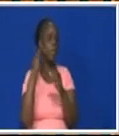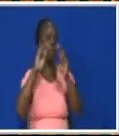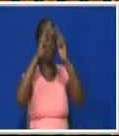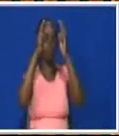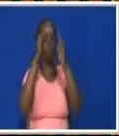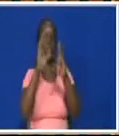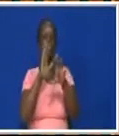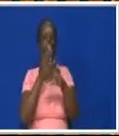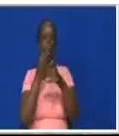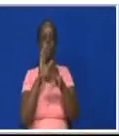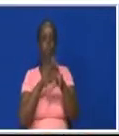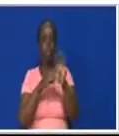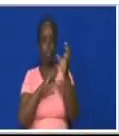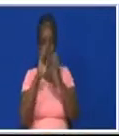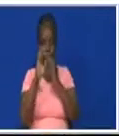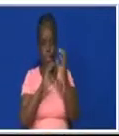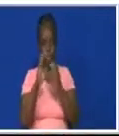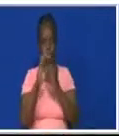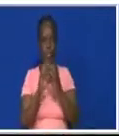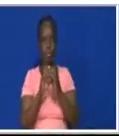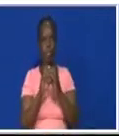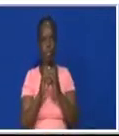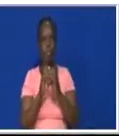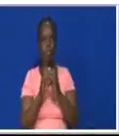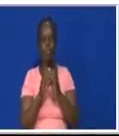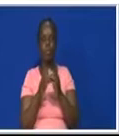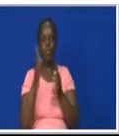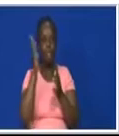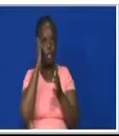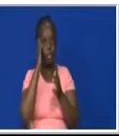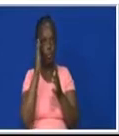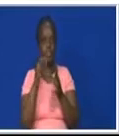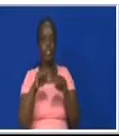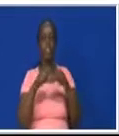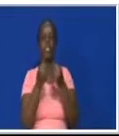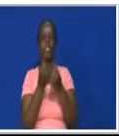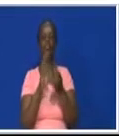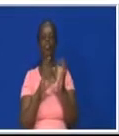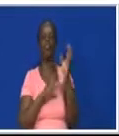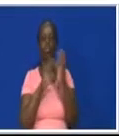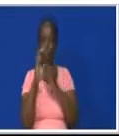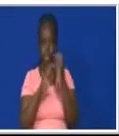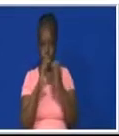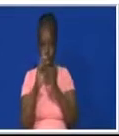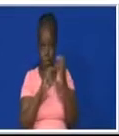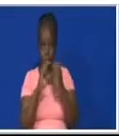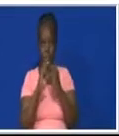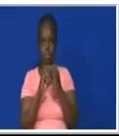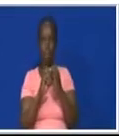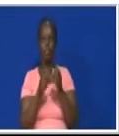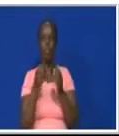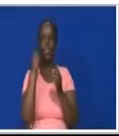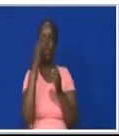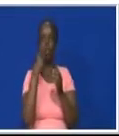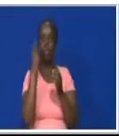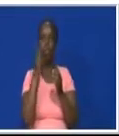of communication? Then we need to know the types of communication. There is